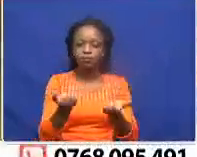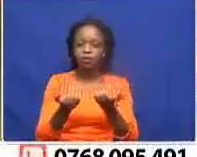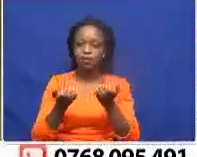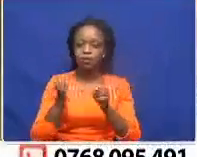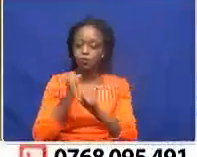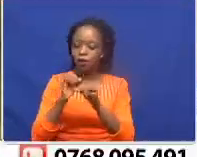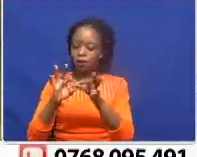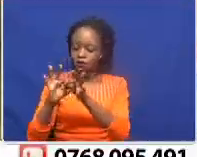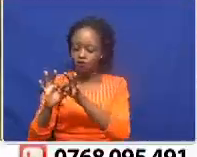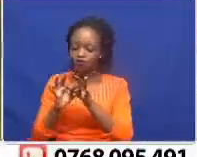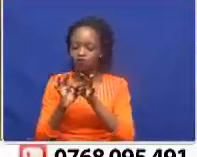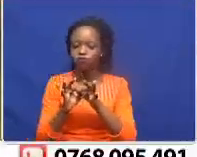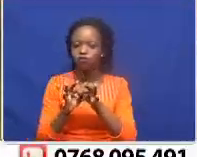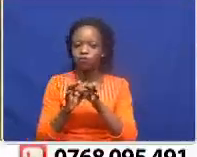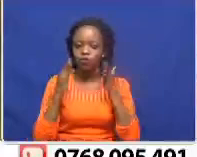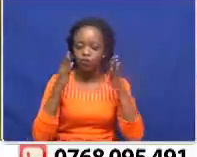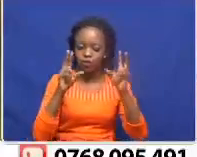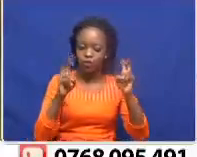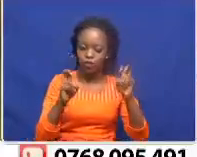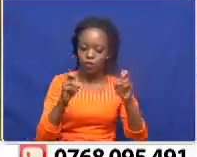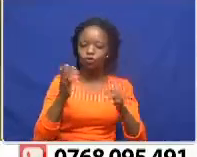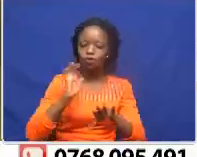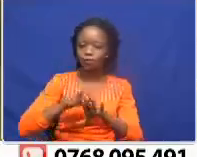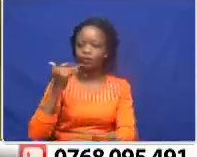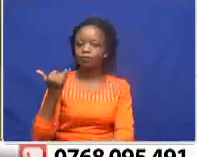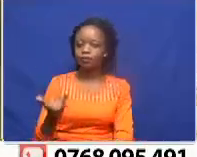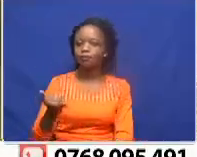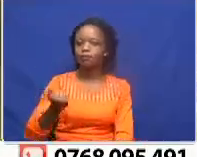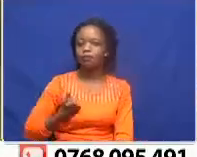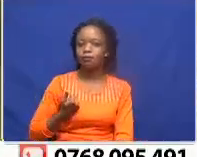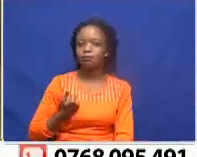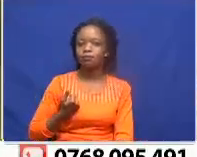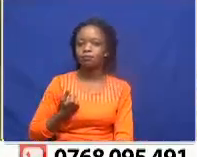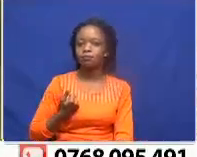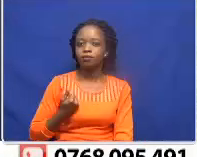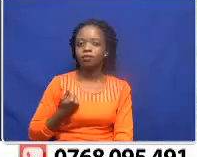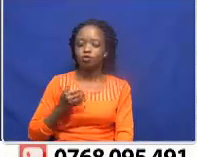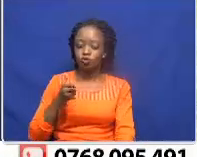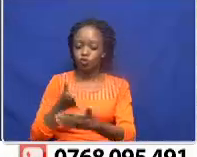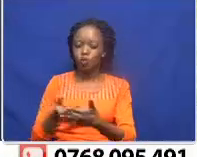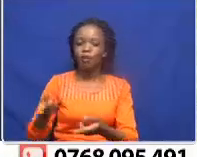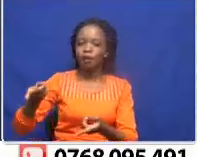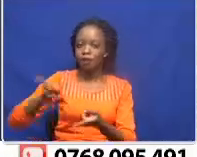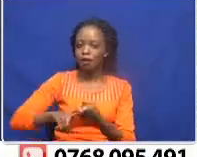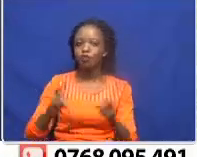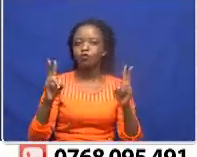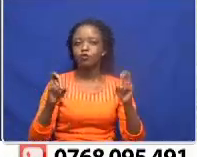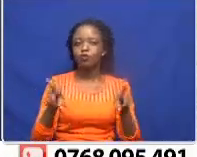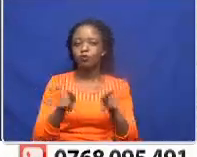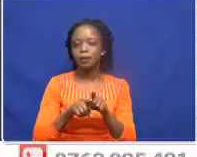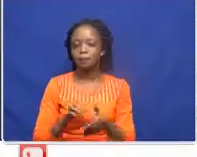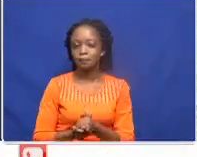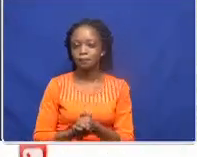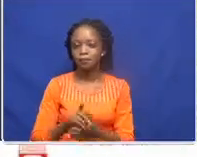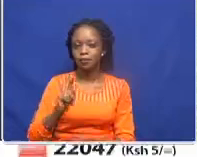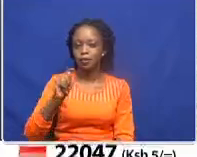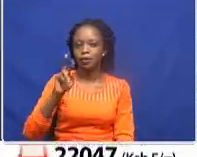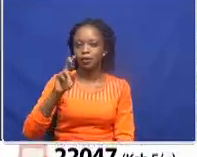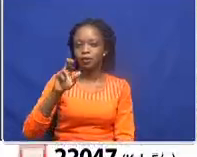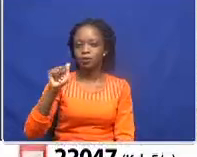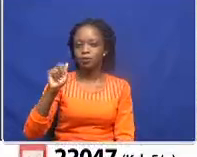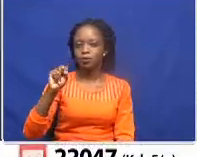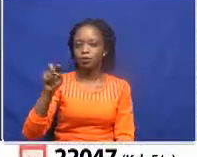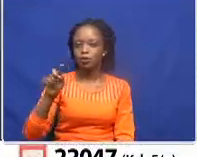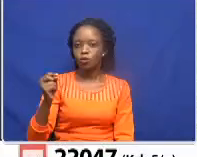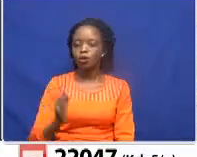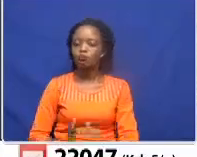to address the most pressing needs of teenage girls to avert recurrence of the same. Trans Nzoia County has been the county that